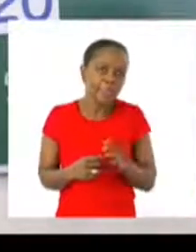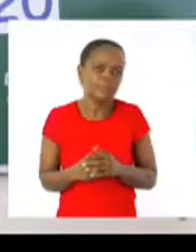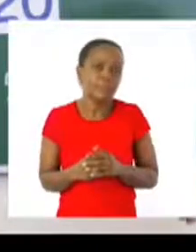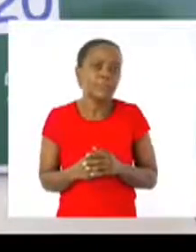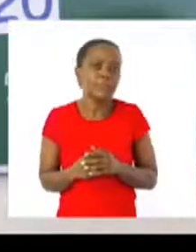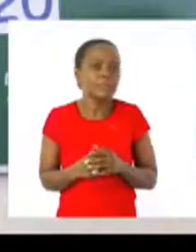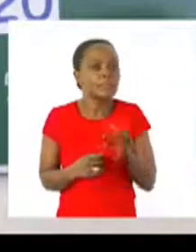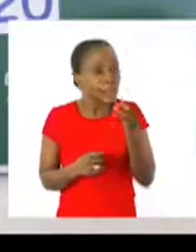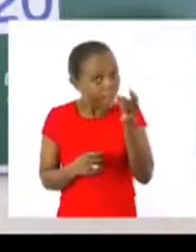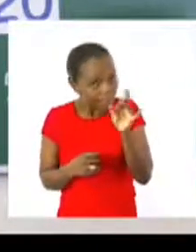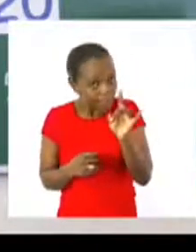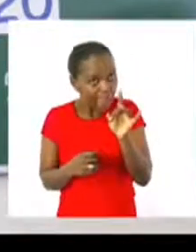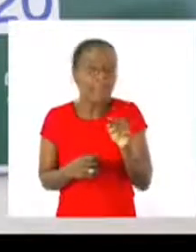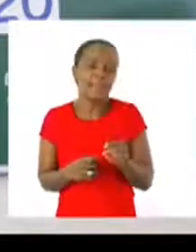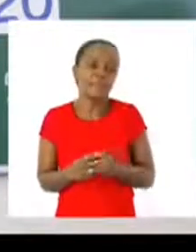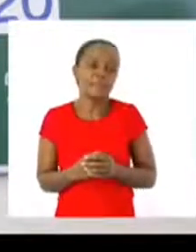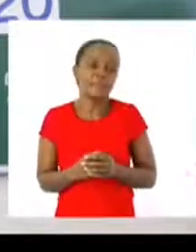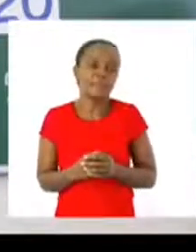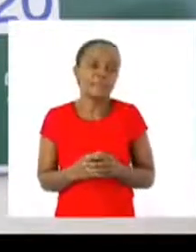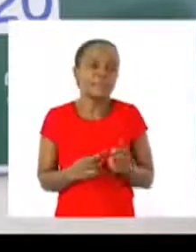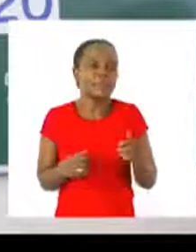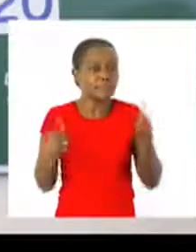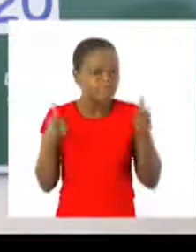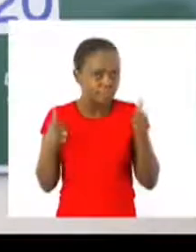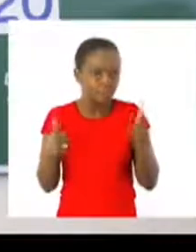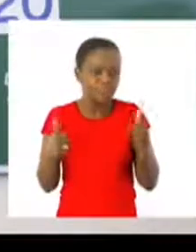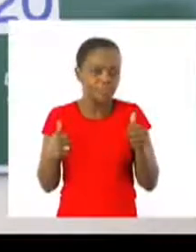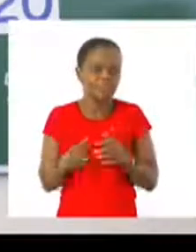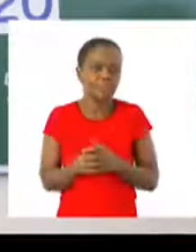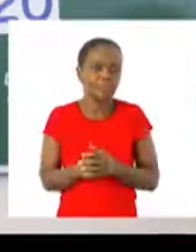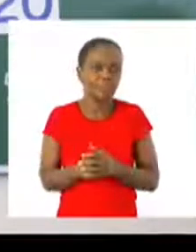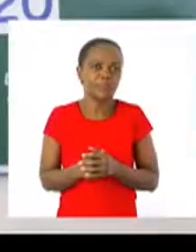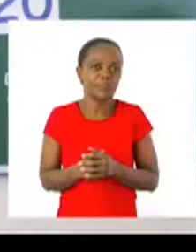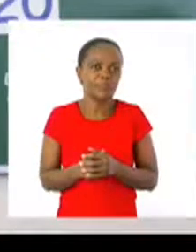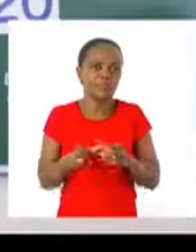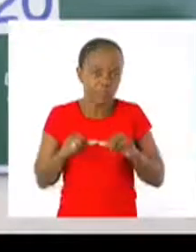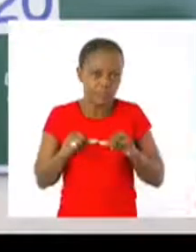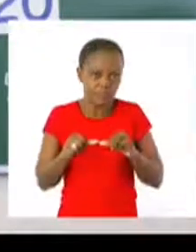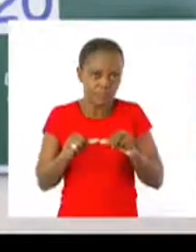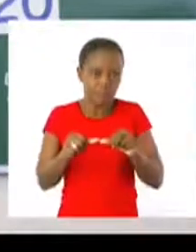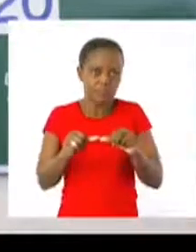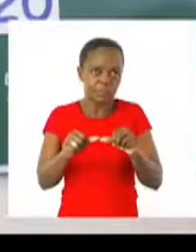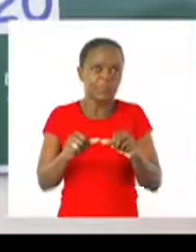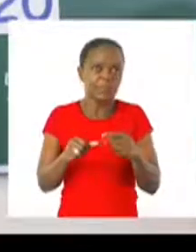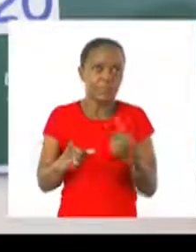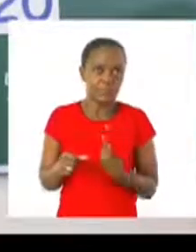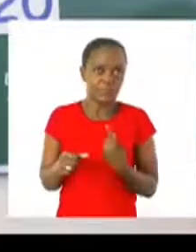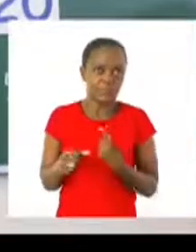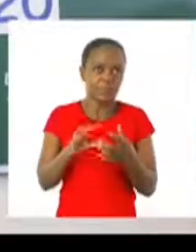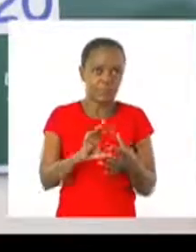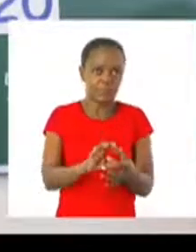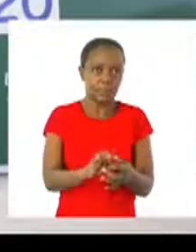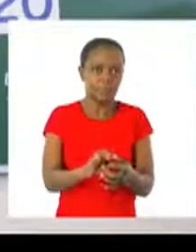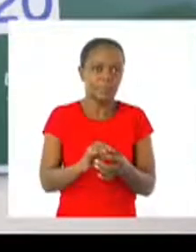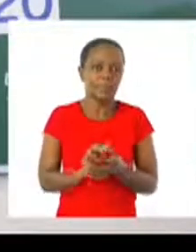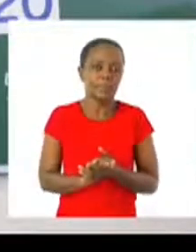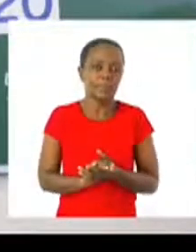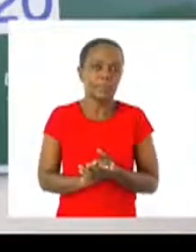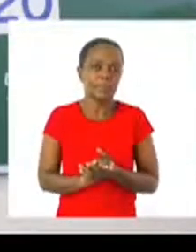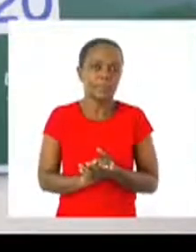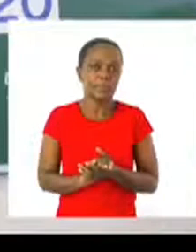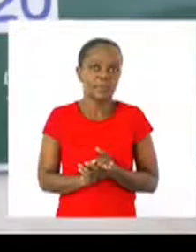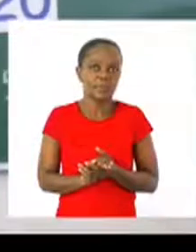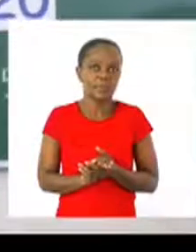Well done. The rest, we can do them by ourselves at home.